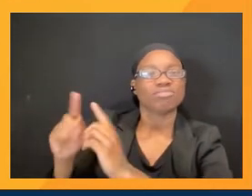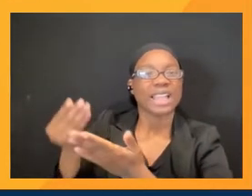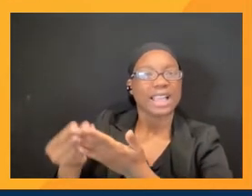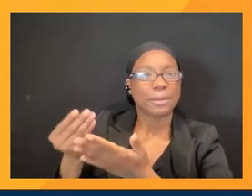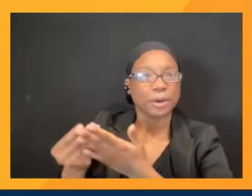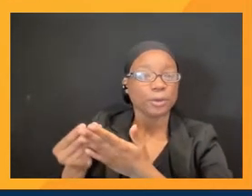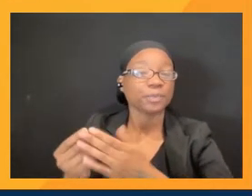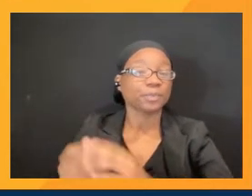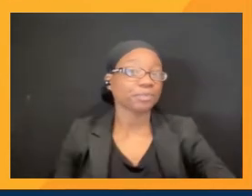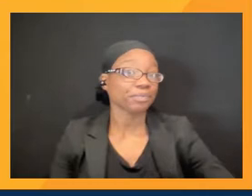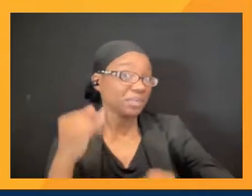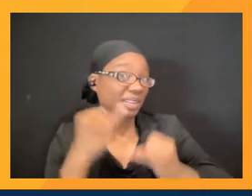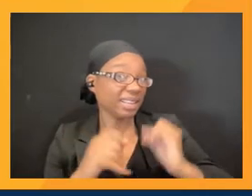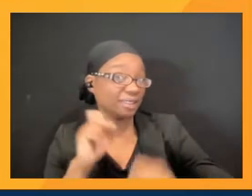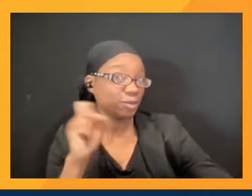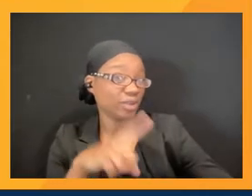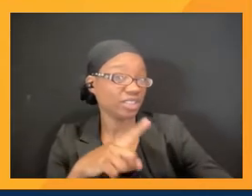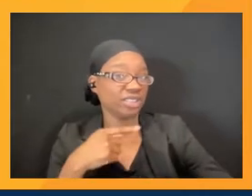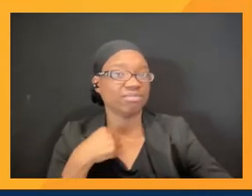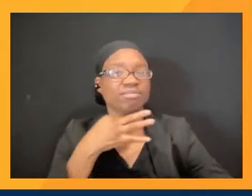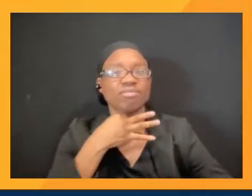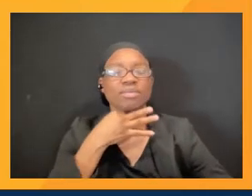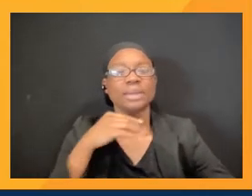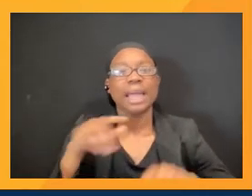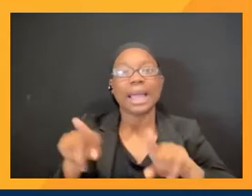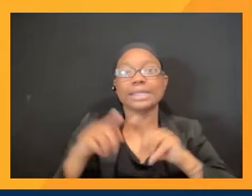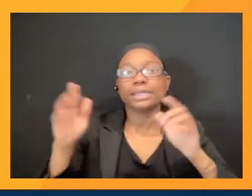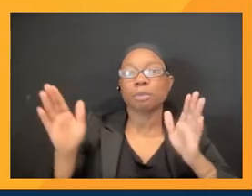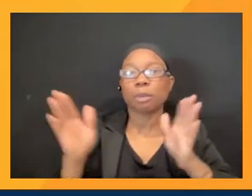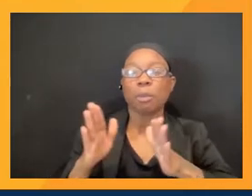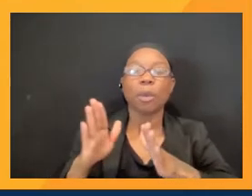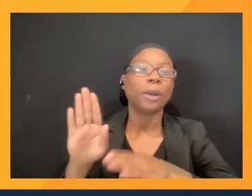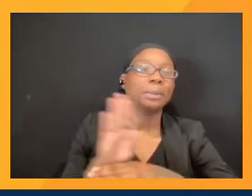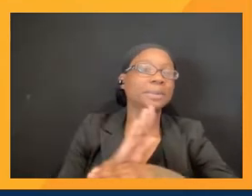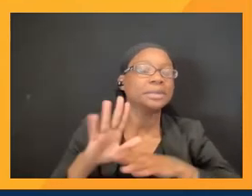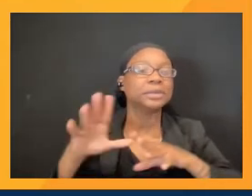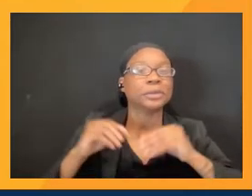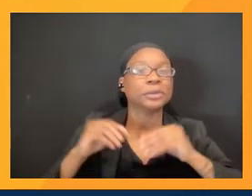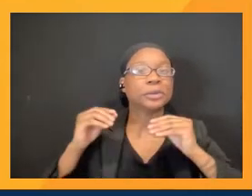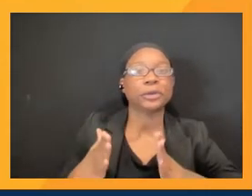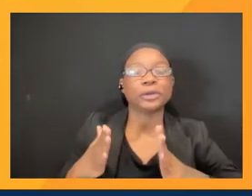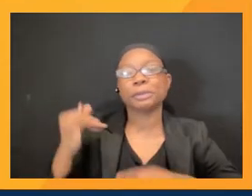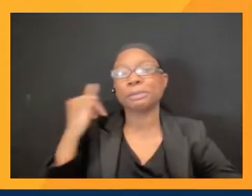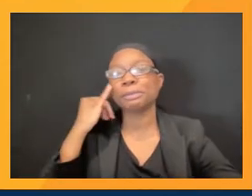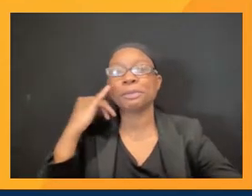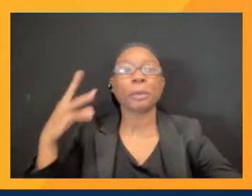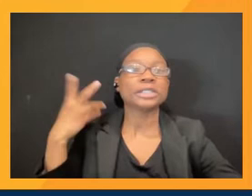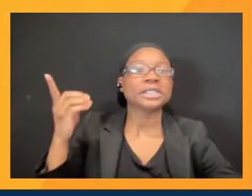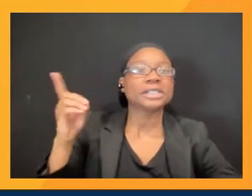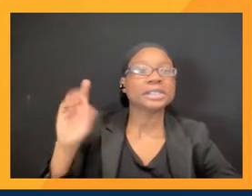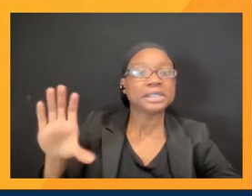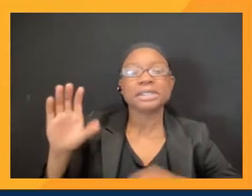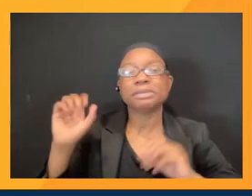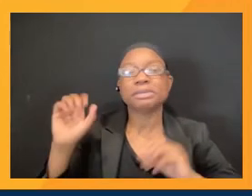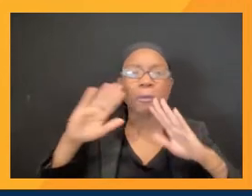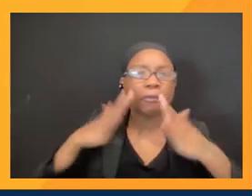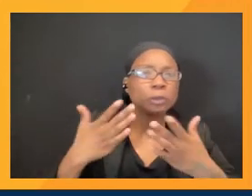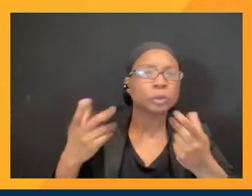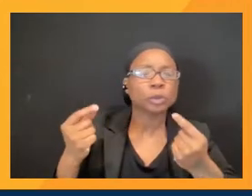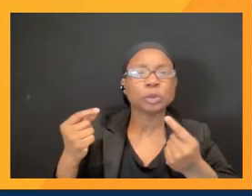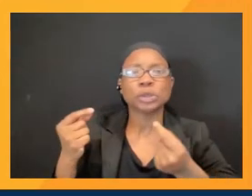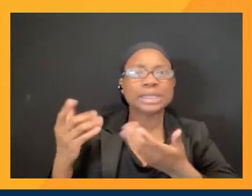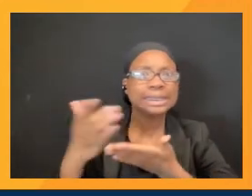because accessing capital needs to be more flexible, and that's what we're focused on trying to do within the Biden-Harris administration